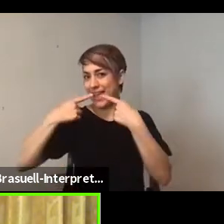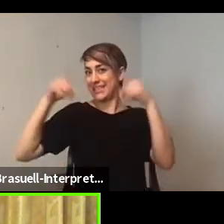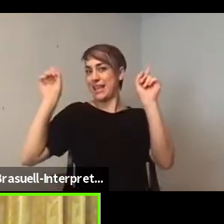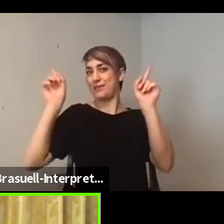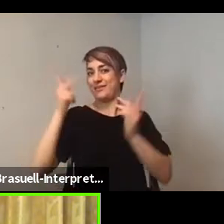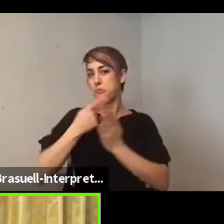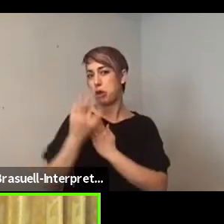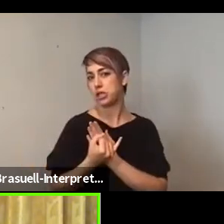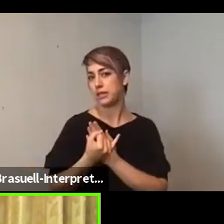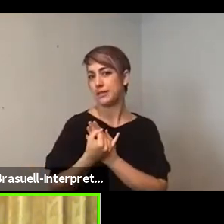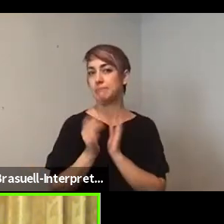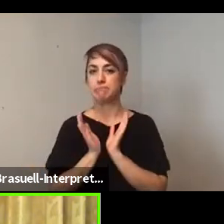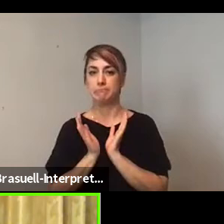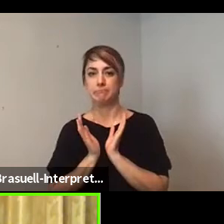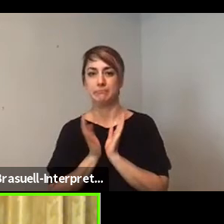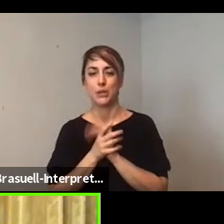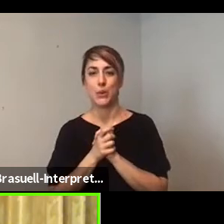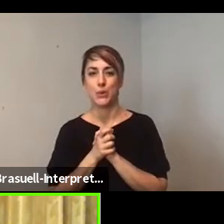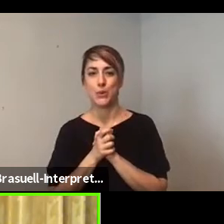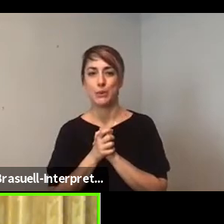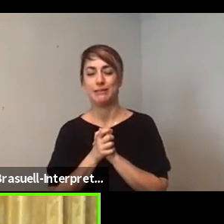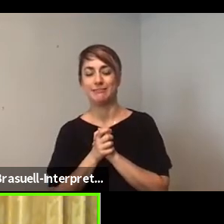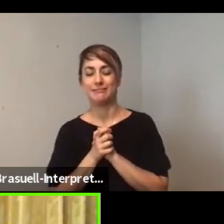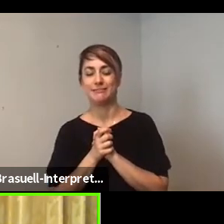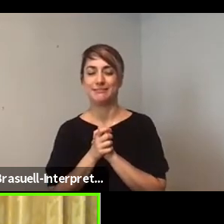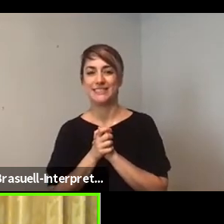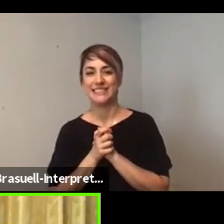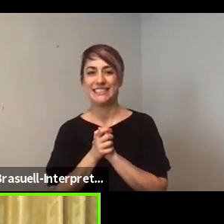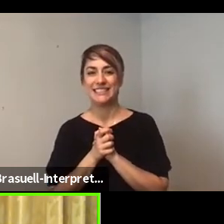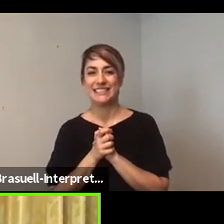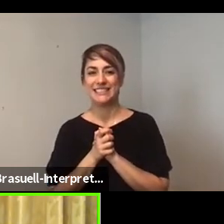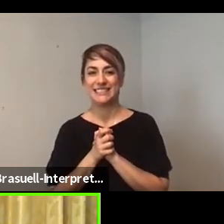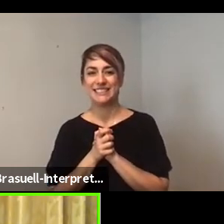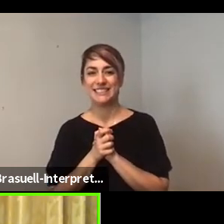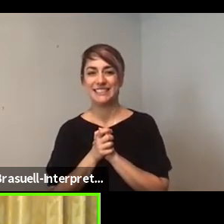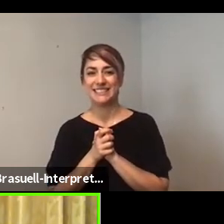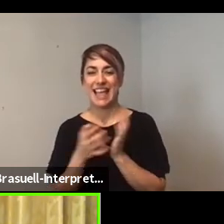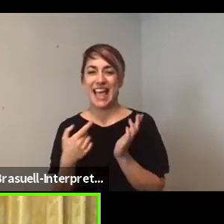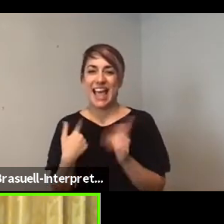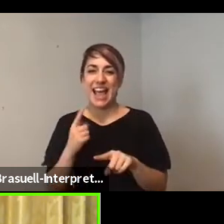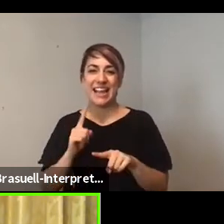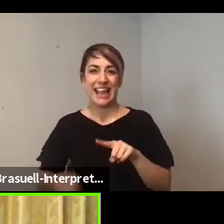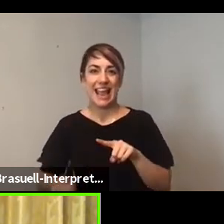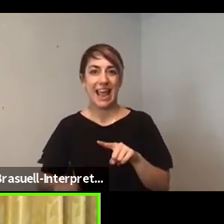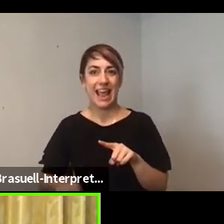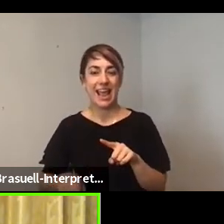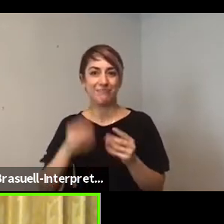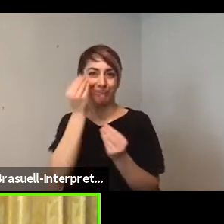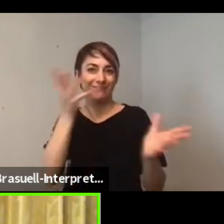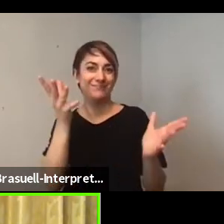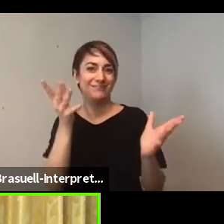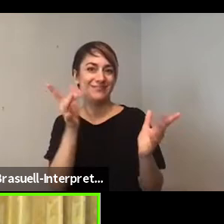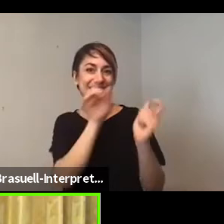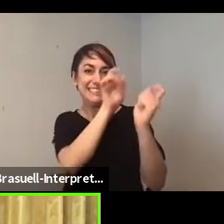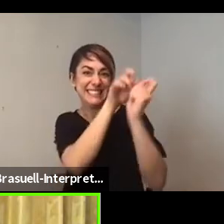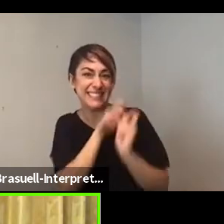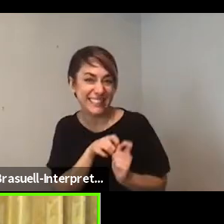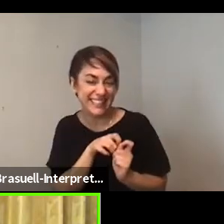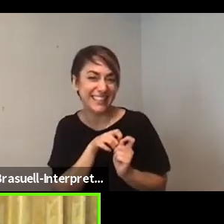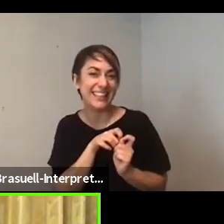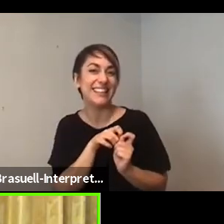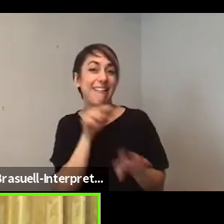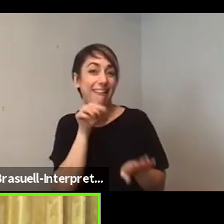yet. So I can't speak much of the detail, but yeah, very close